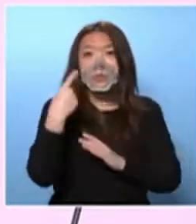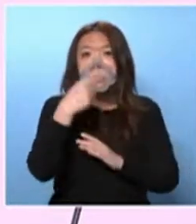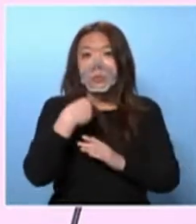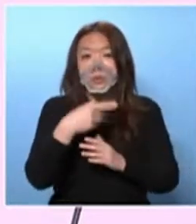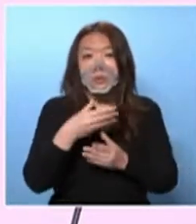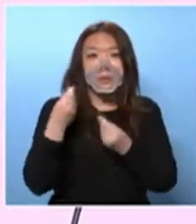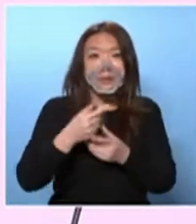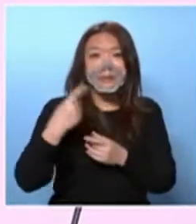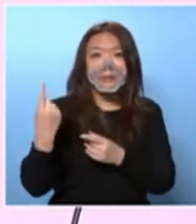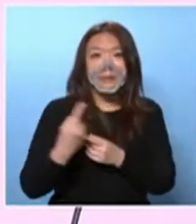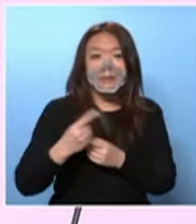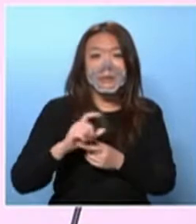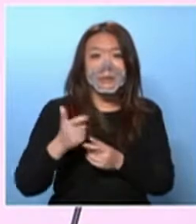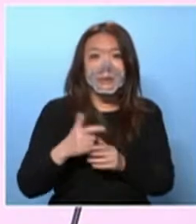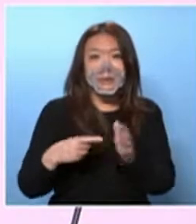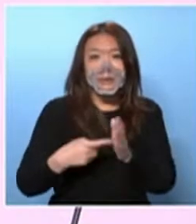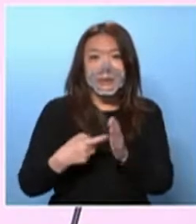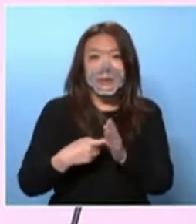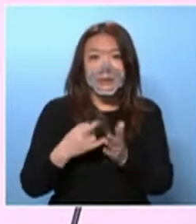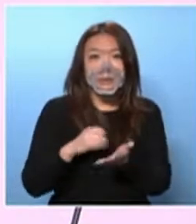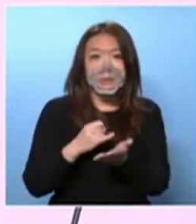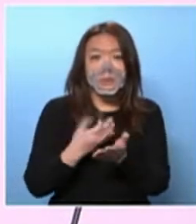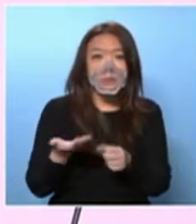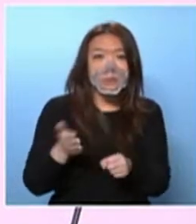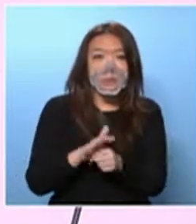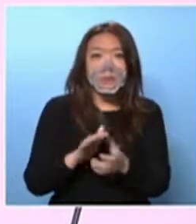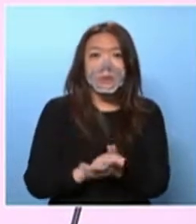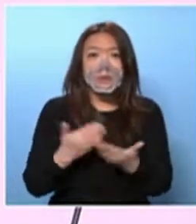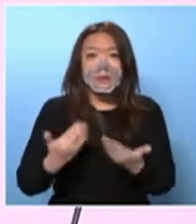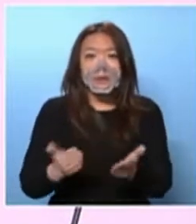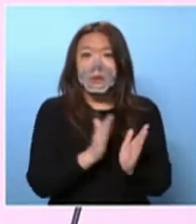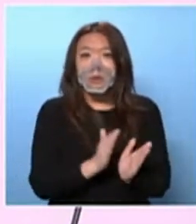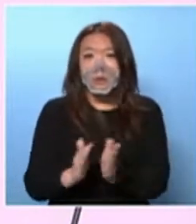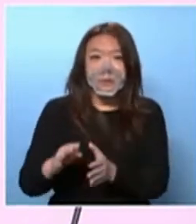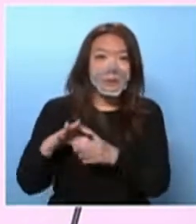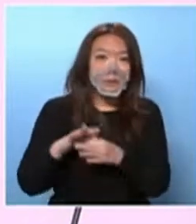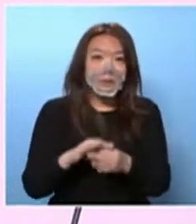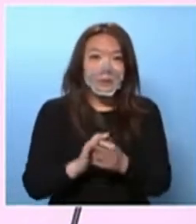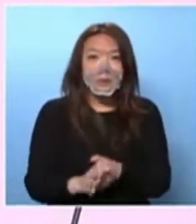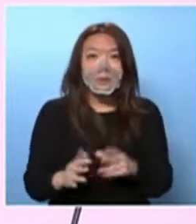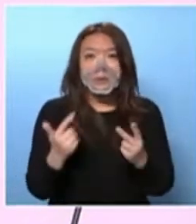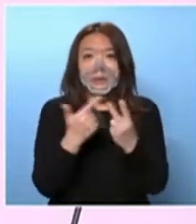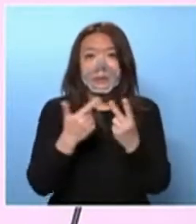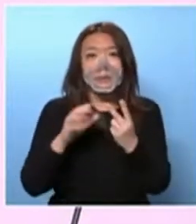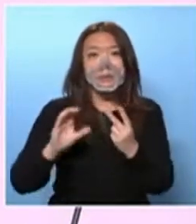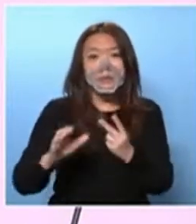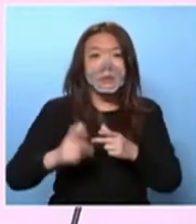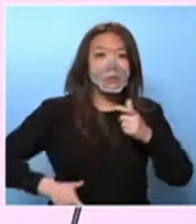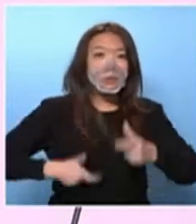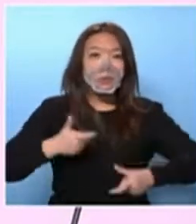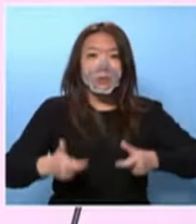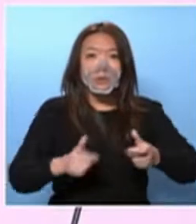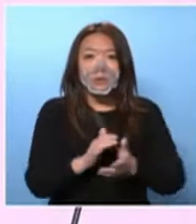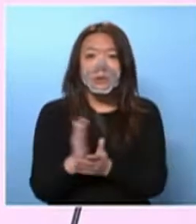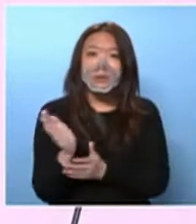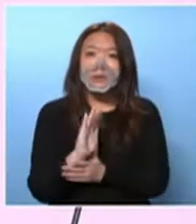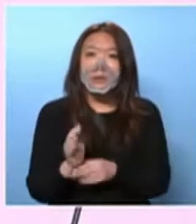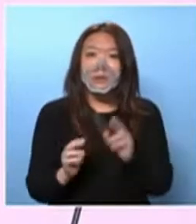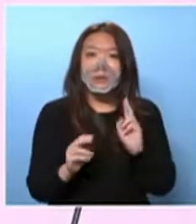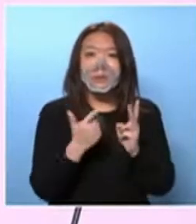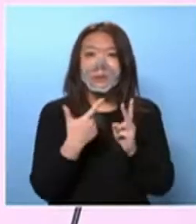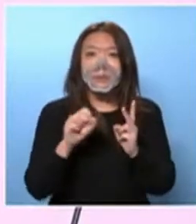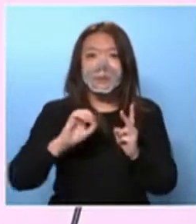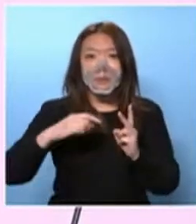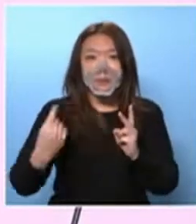electricity account a subsidy of $1,000. This measure will involve an expenditure of about $2.8 billion and benefit